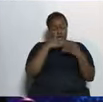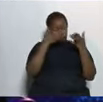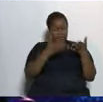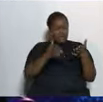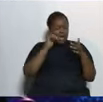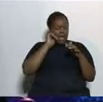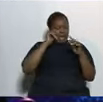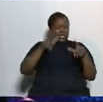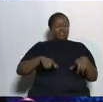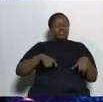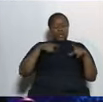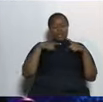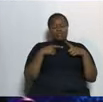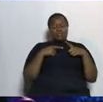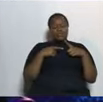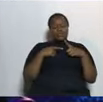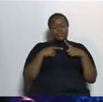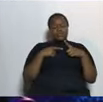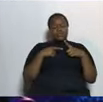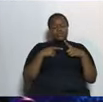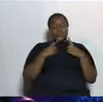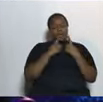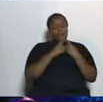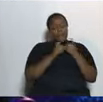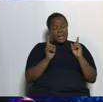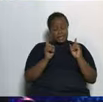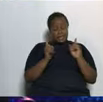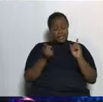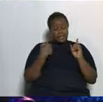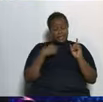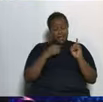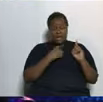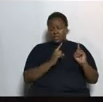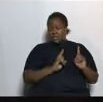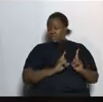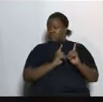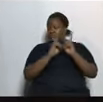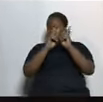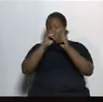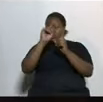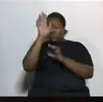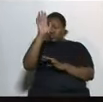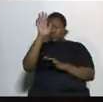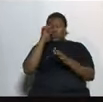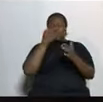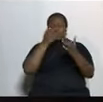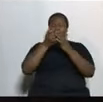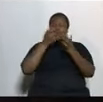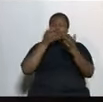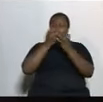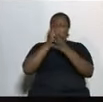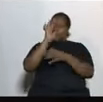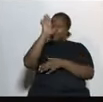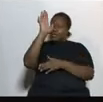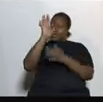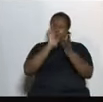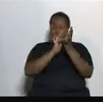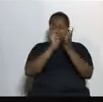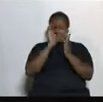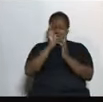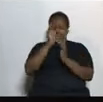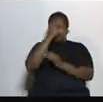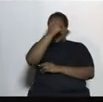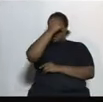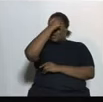tupo katika kanisa la Life, New Life Church. But we come. Wote tumekuja. We're thankful, Jesus. Tunakushukuru Yesu. That